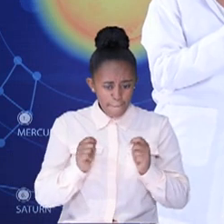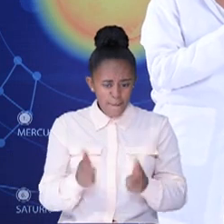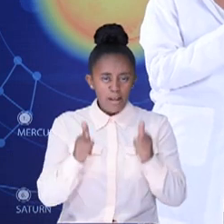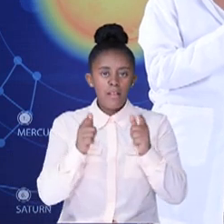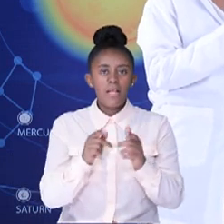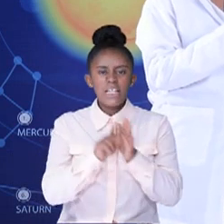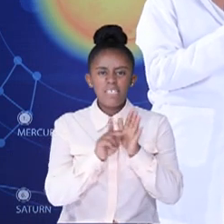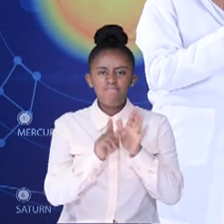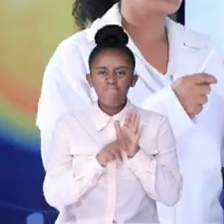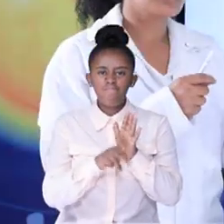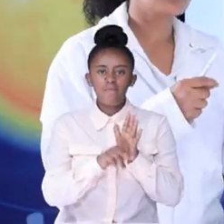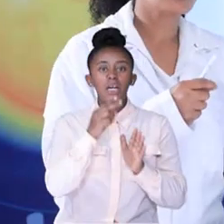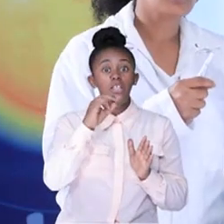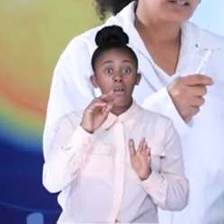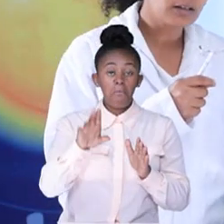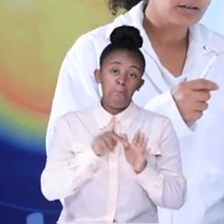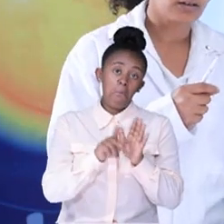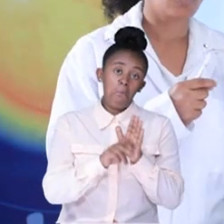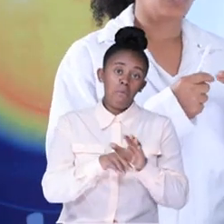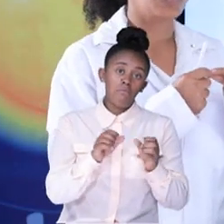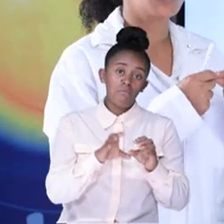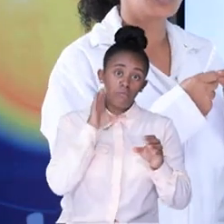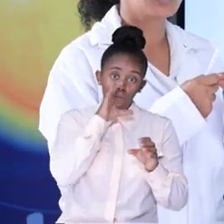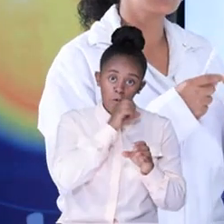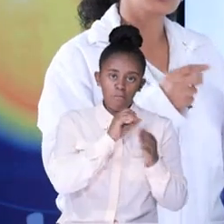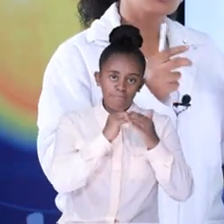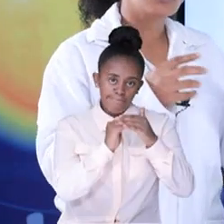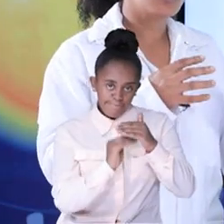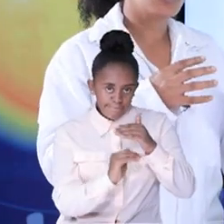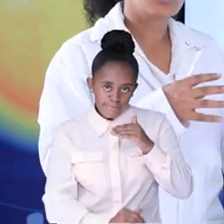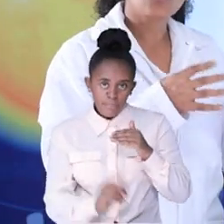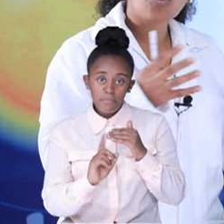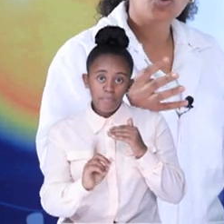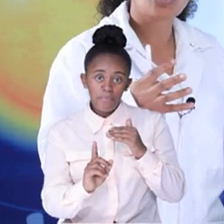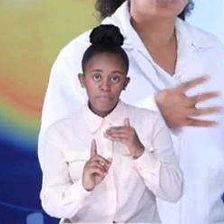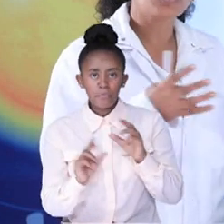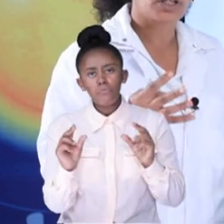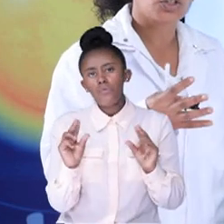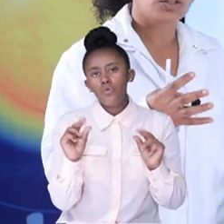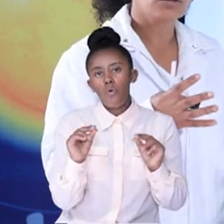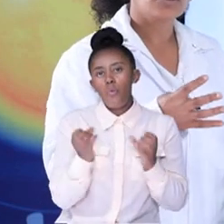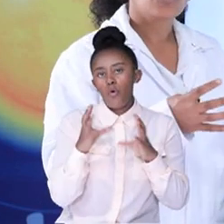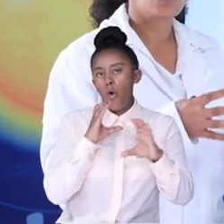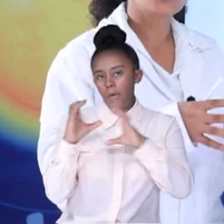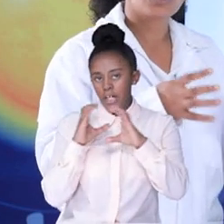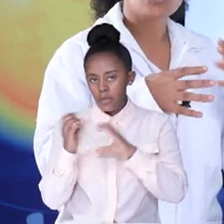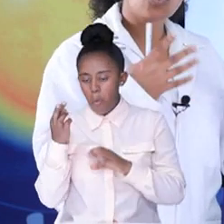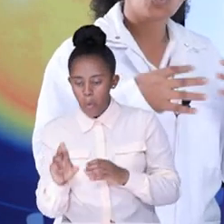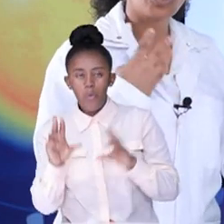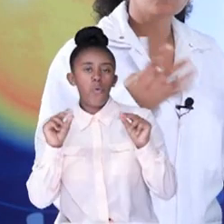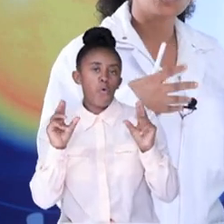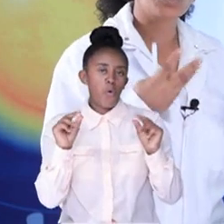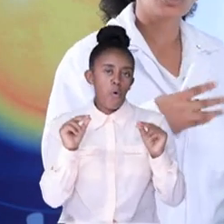kills the T cells. If T cells killed in our immune system, there is no more communication, or there